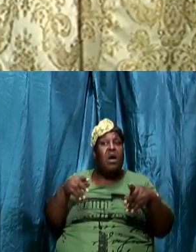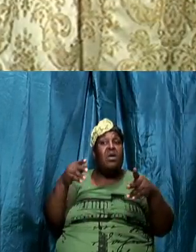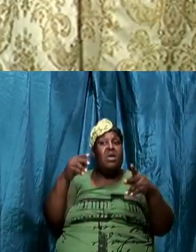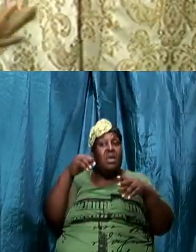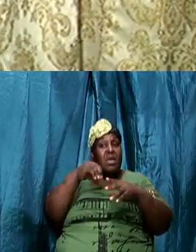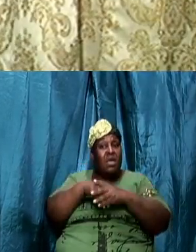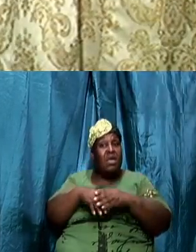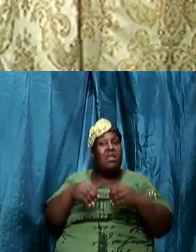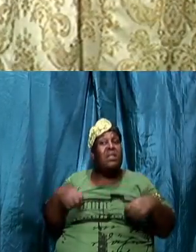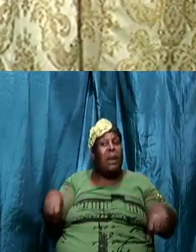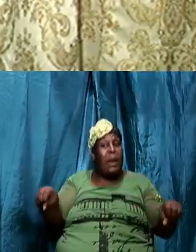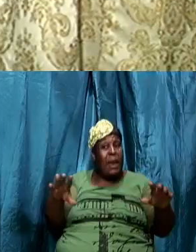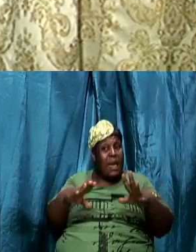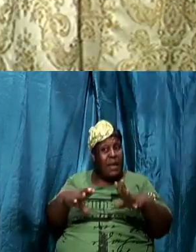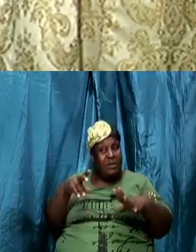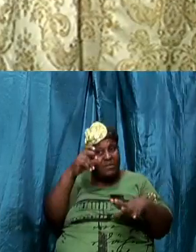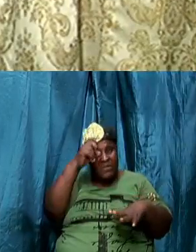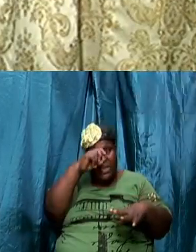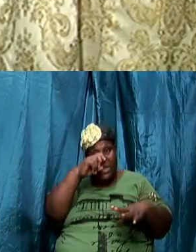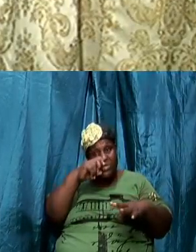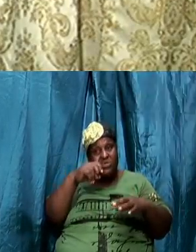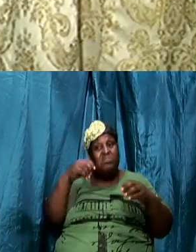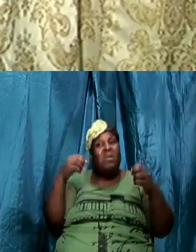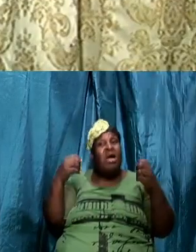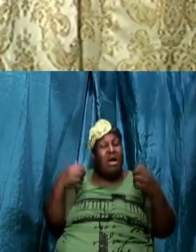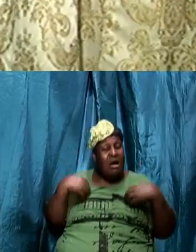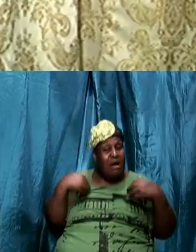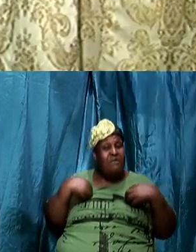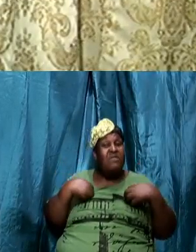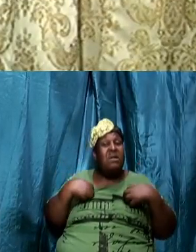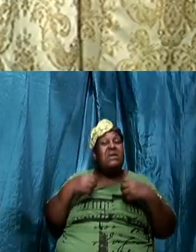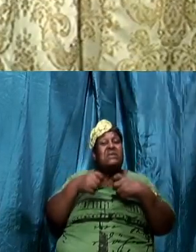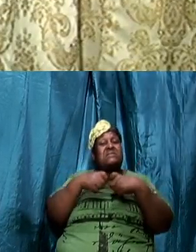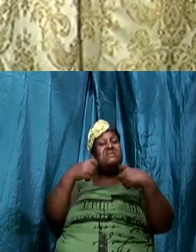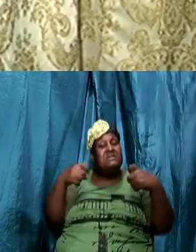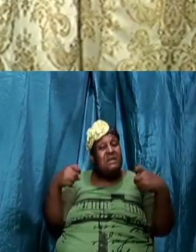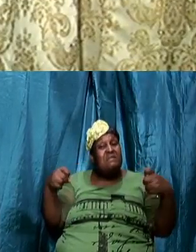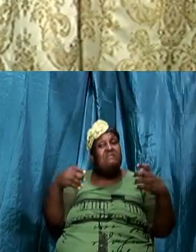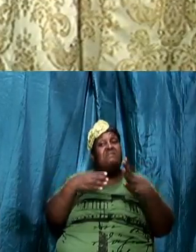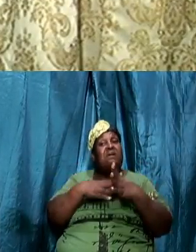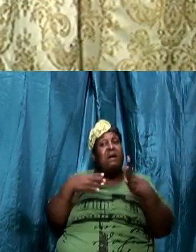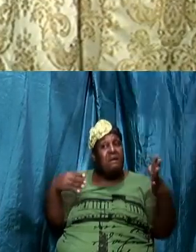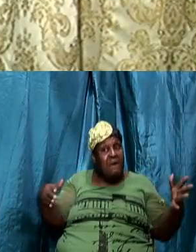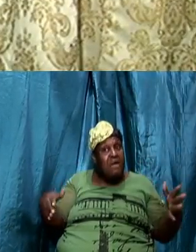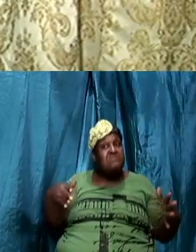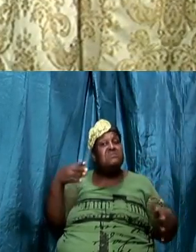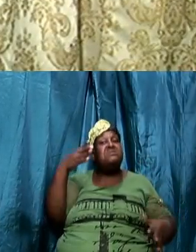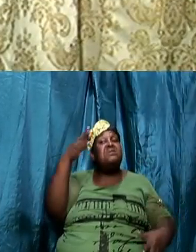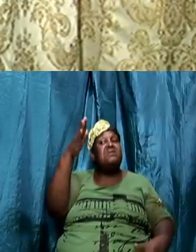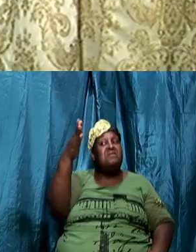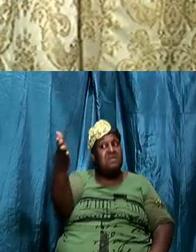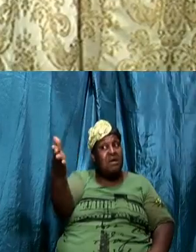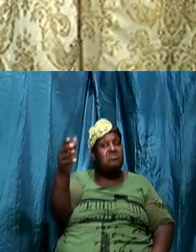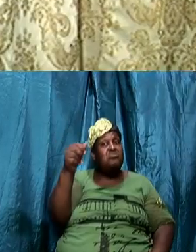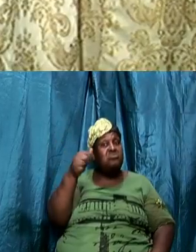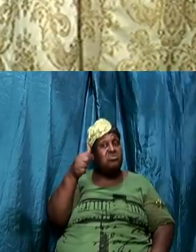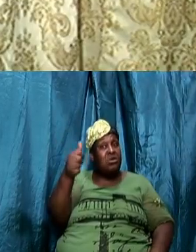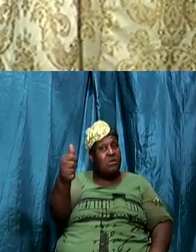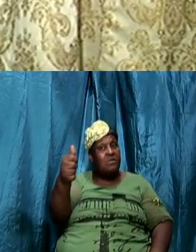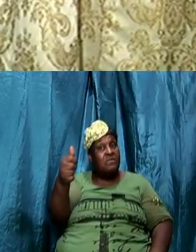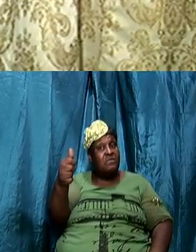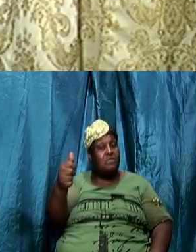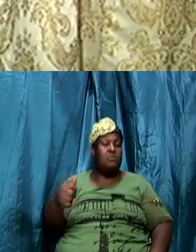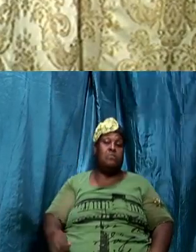him disowning them. He's not calling them his people. Thy people, who you brought out of the land